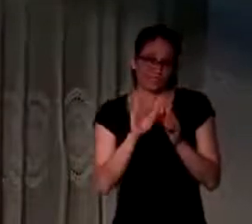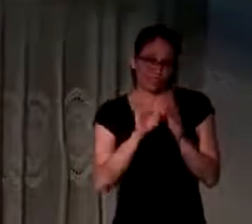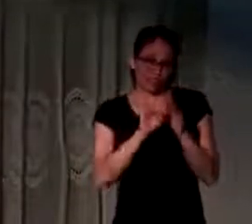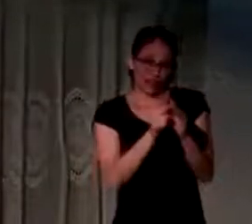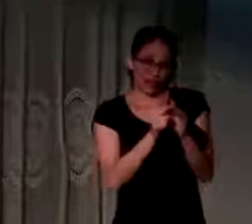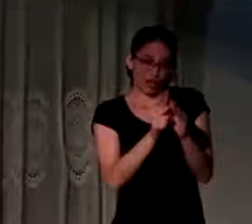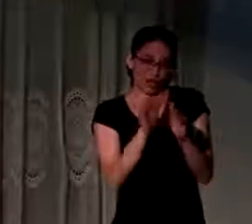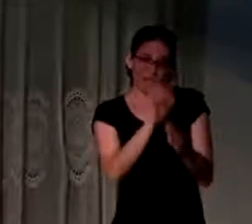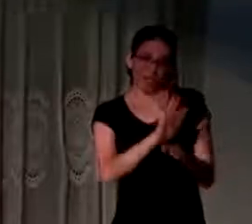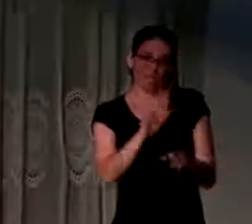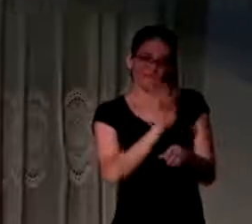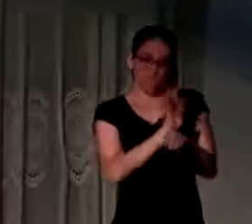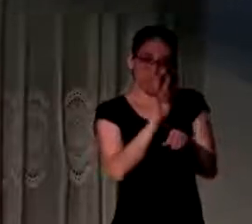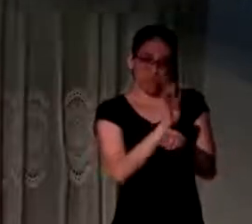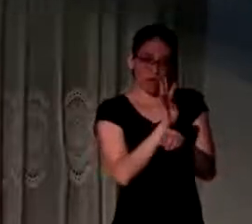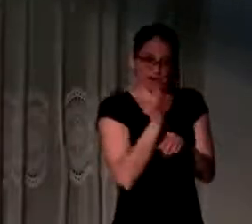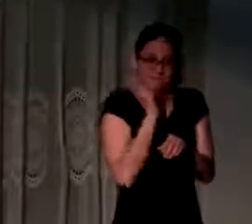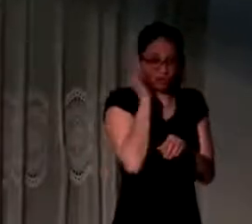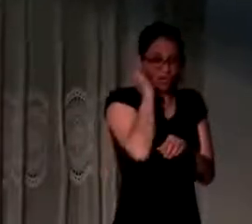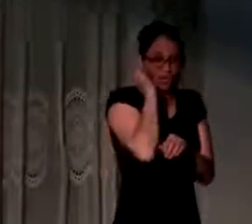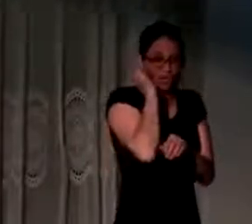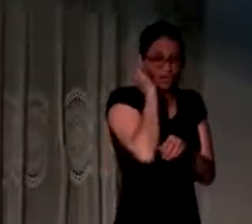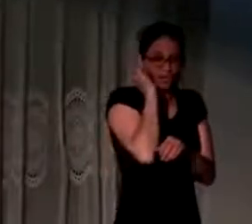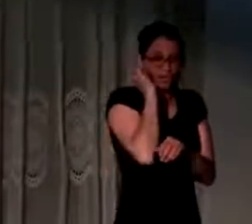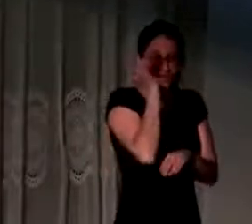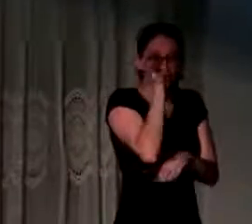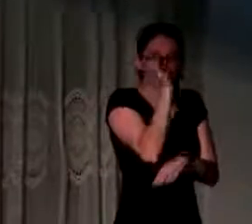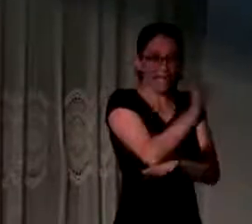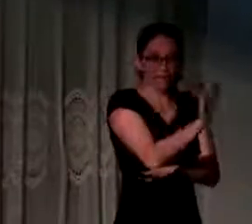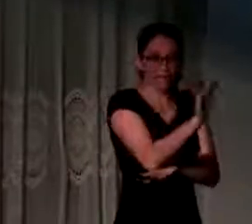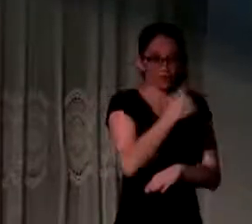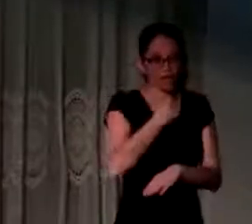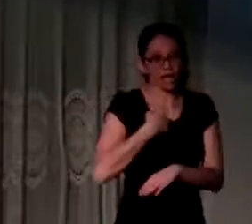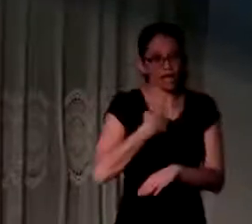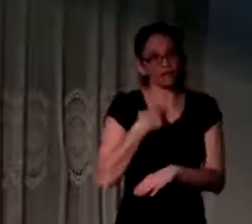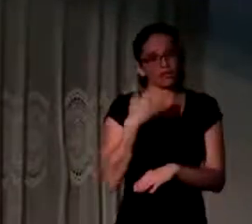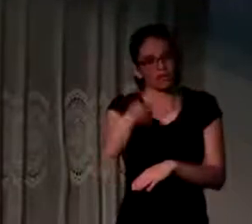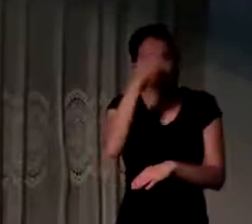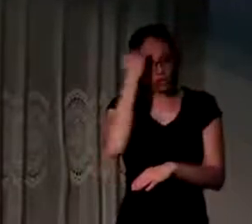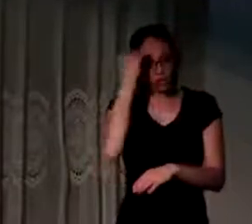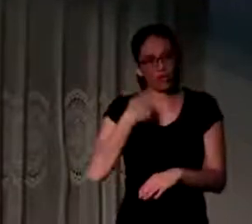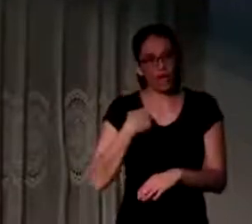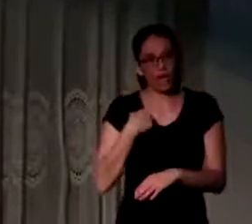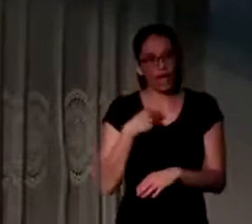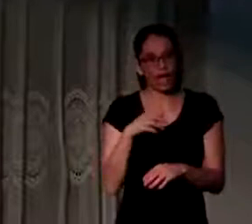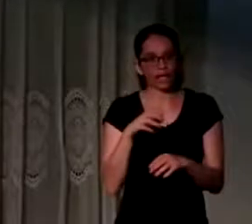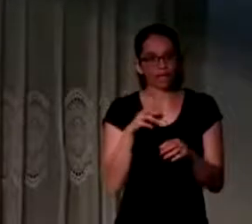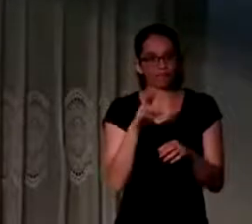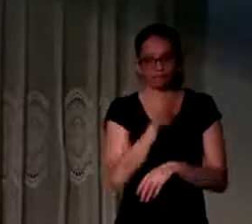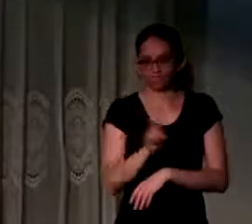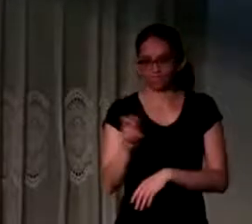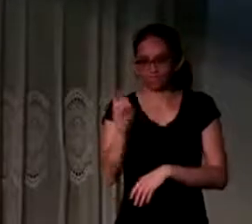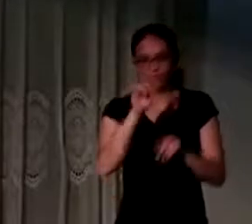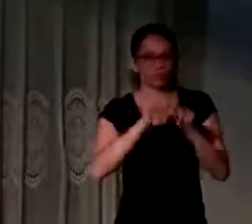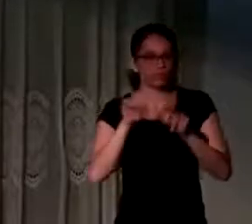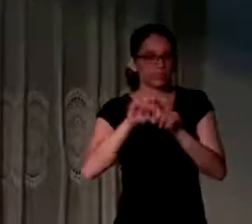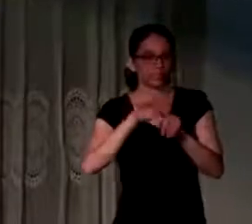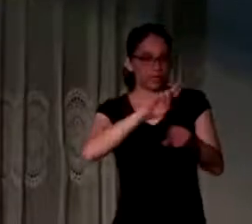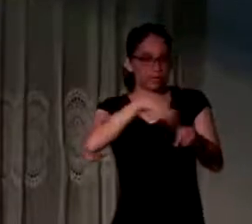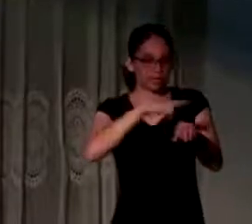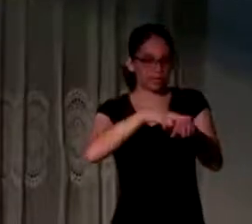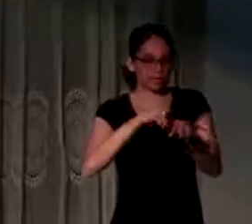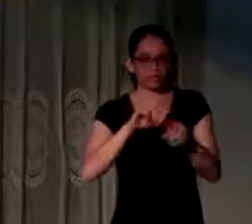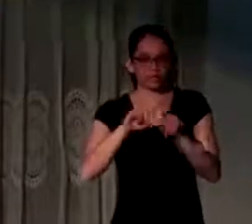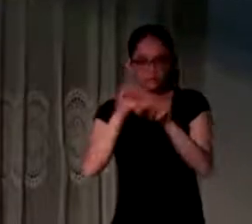4 o'clock yesterday afternoon, as many of you know, I travel a lot around the world, and I have friends around the